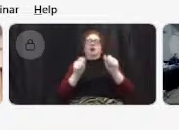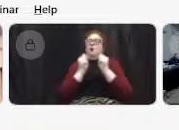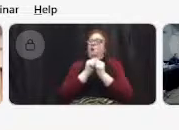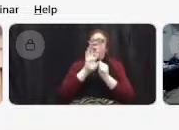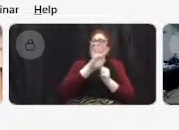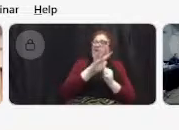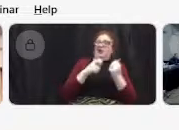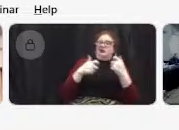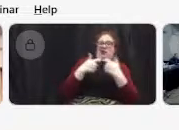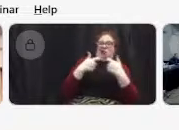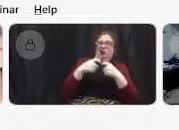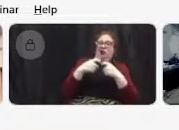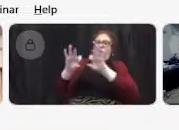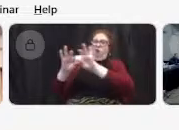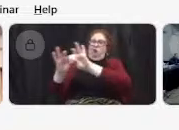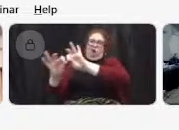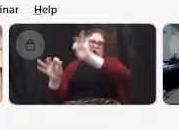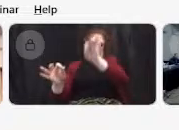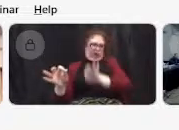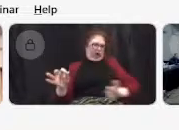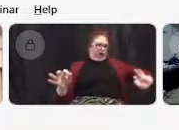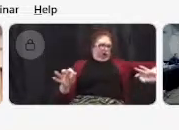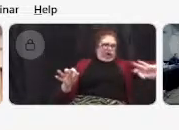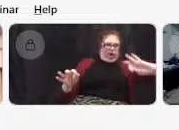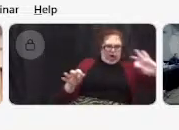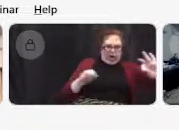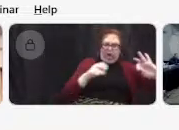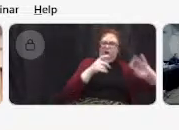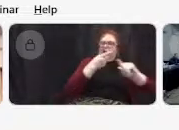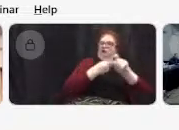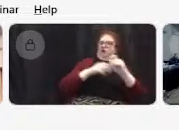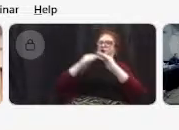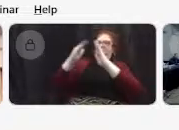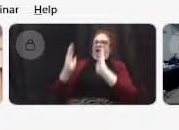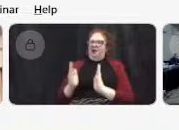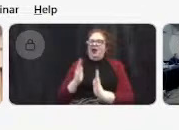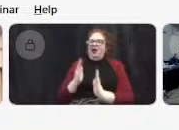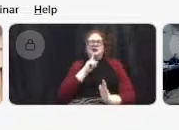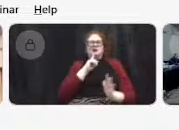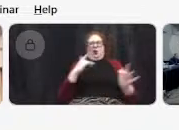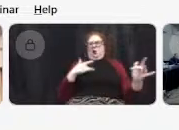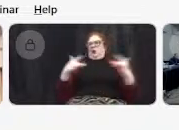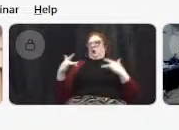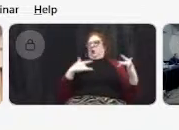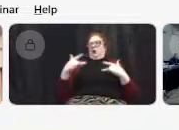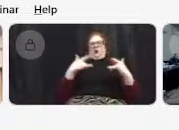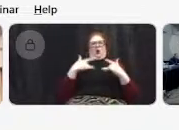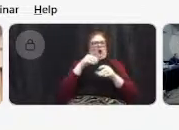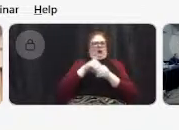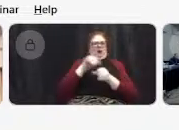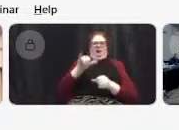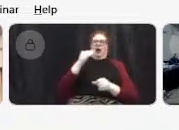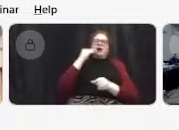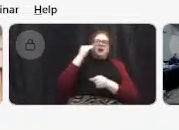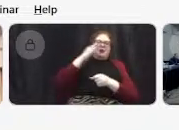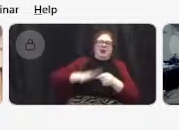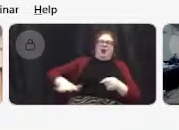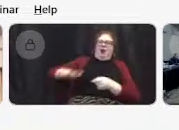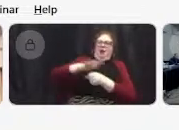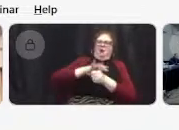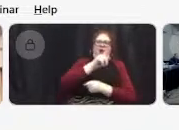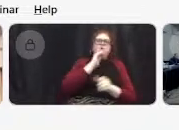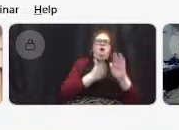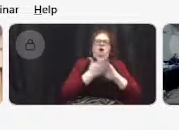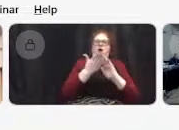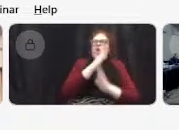up to it from the house. It's a great concern of the neighborhood that he's going to operate the mobile